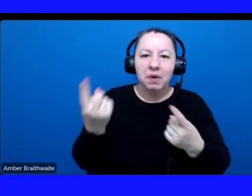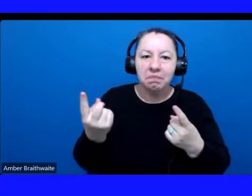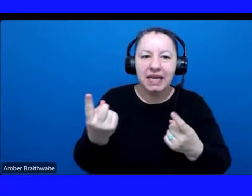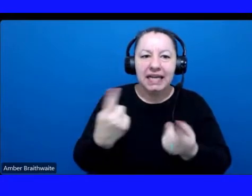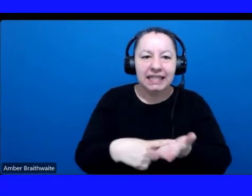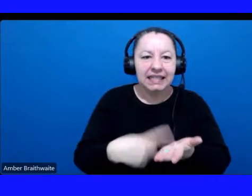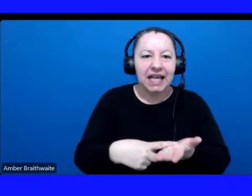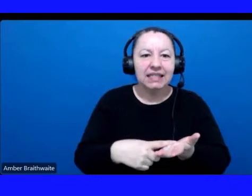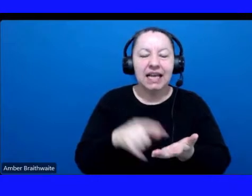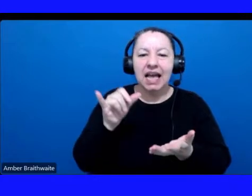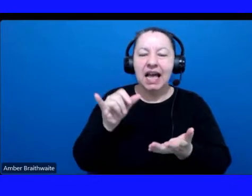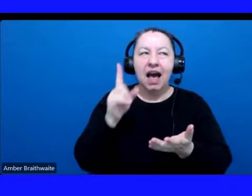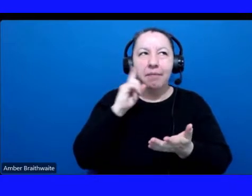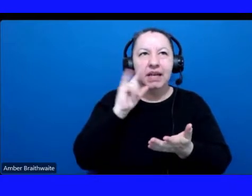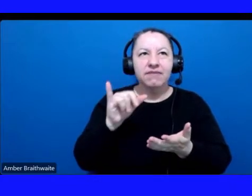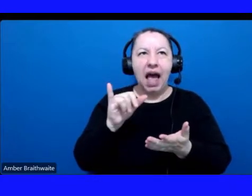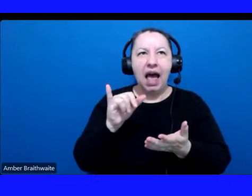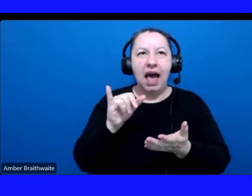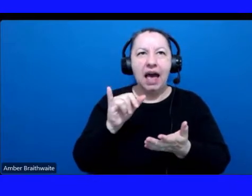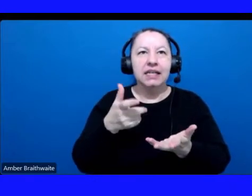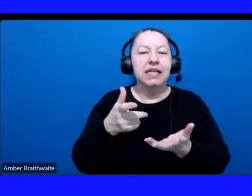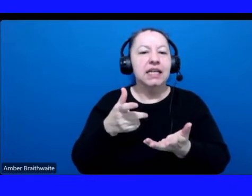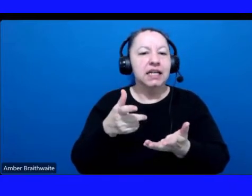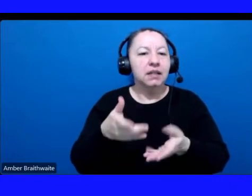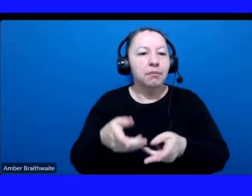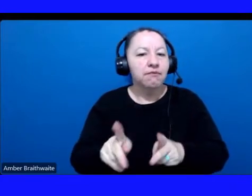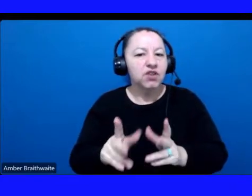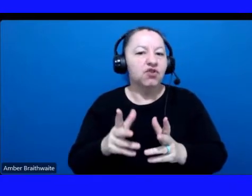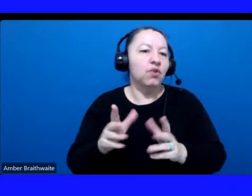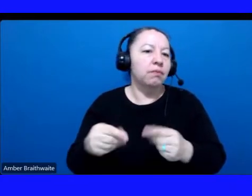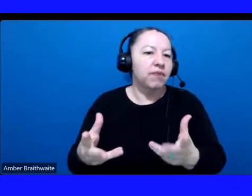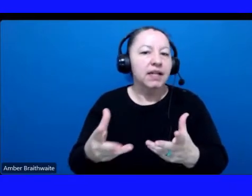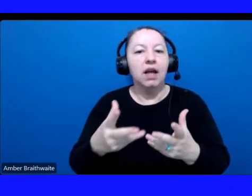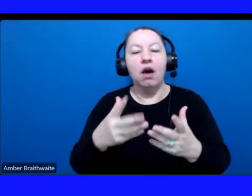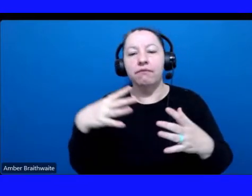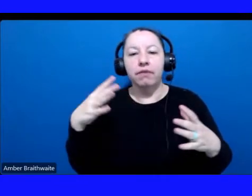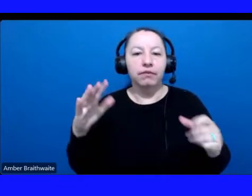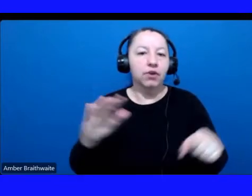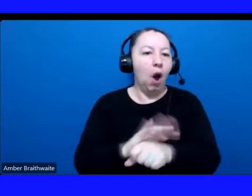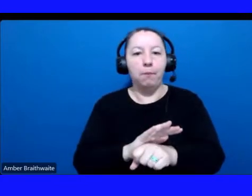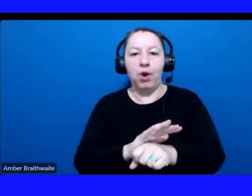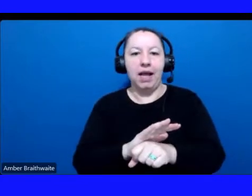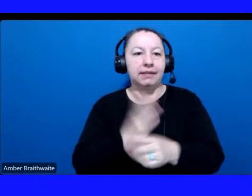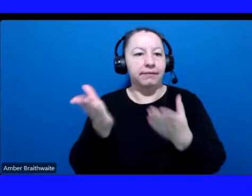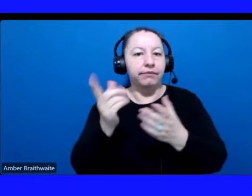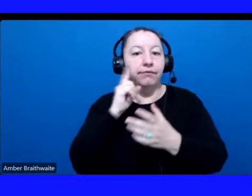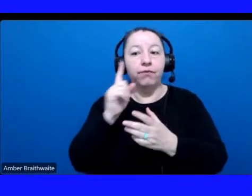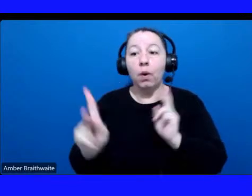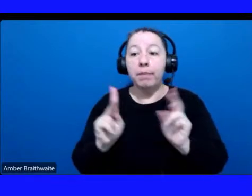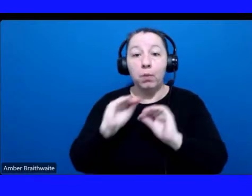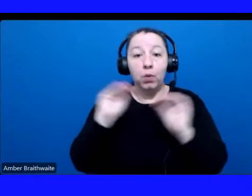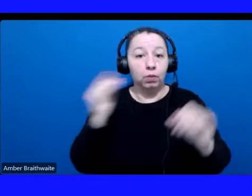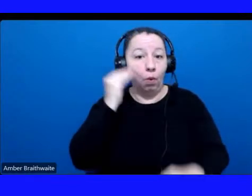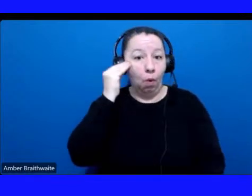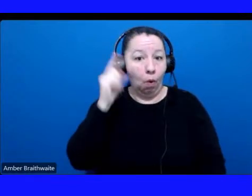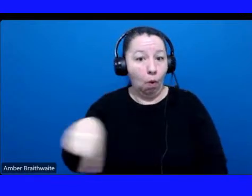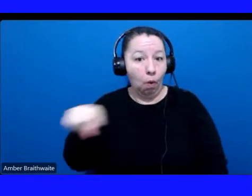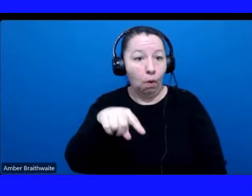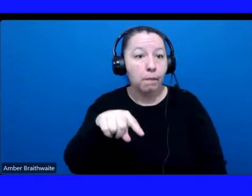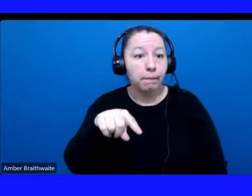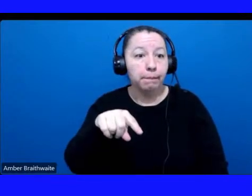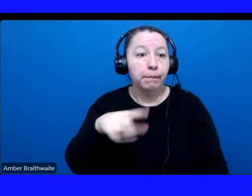of services. It still is interesting as we start to think about it, as the mayor has